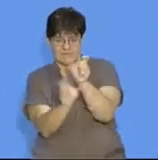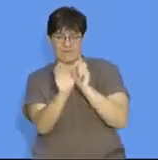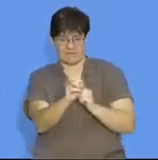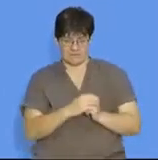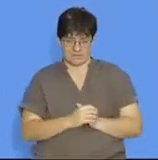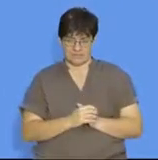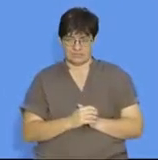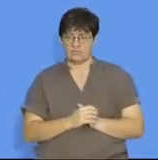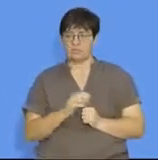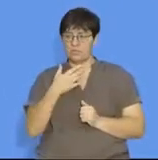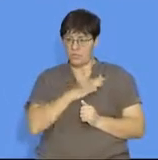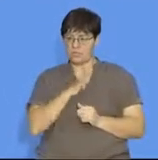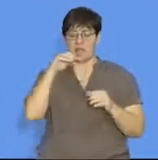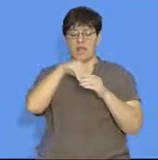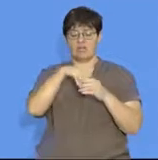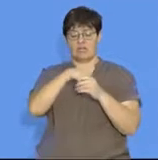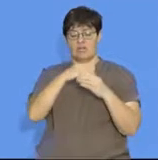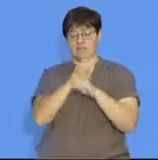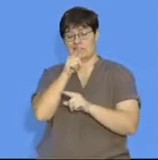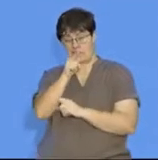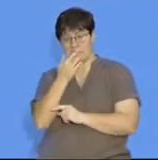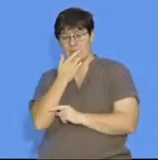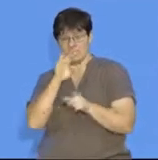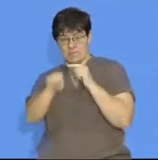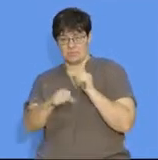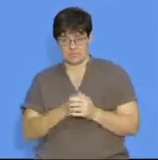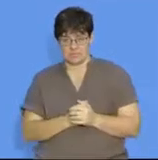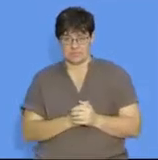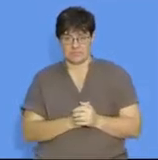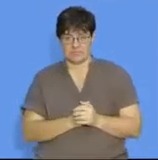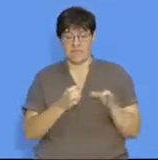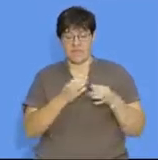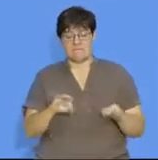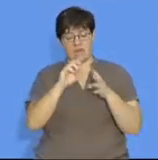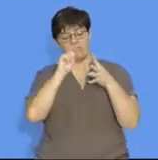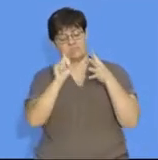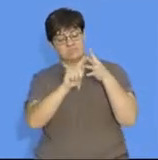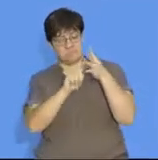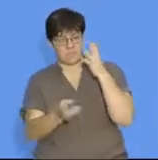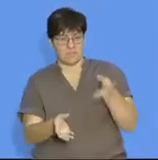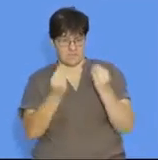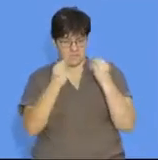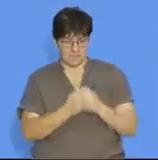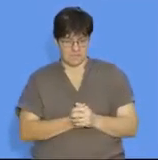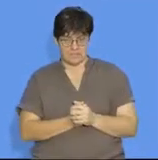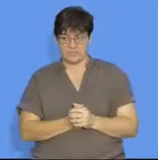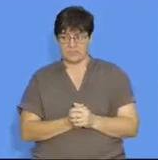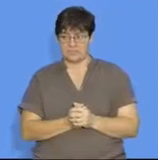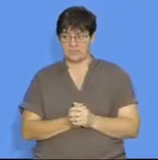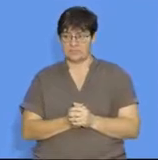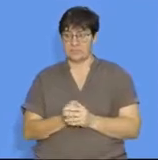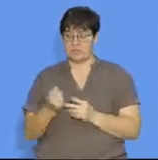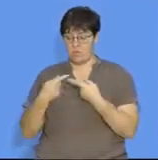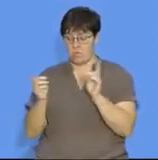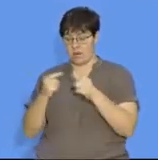of determining internal resistance. Think about that always, right? So this is the values that we obtained when the